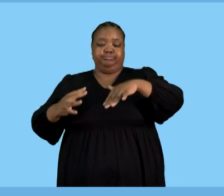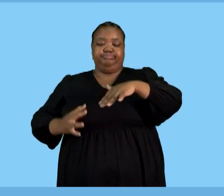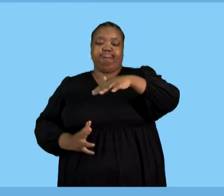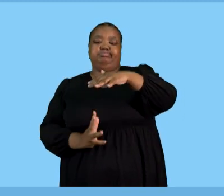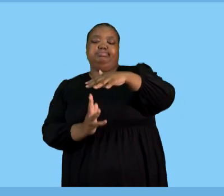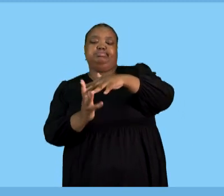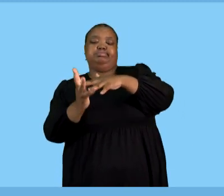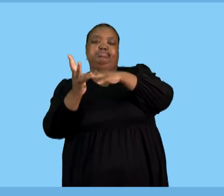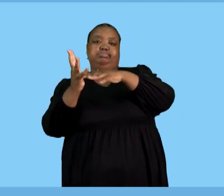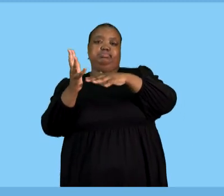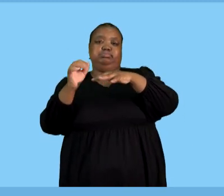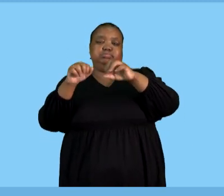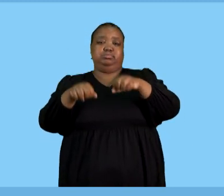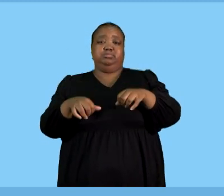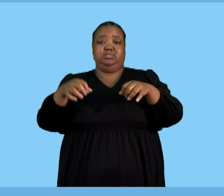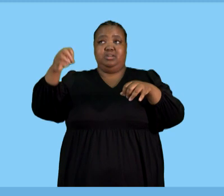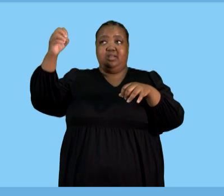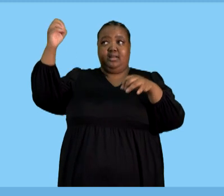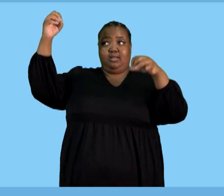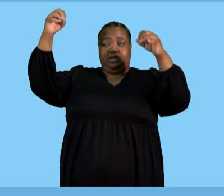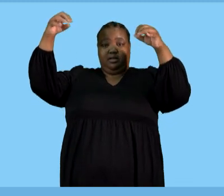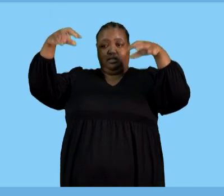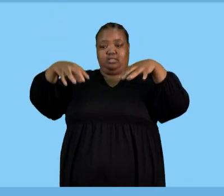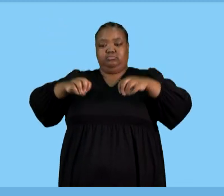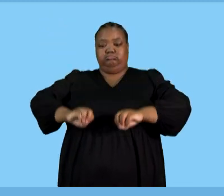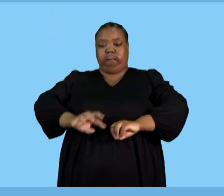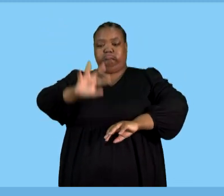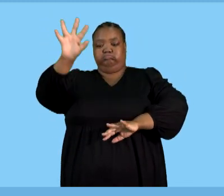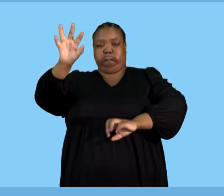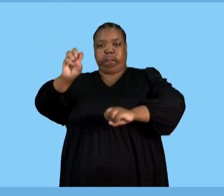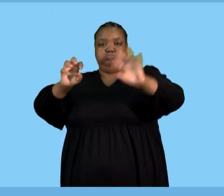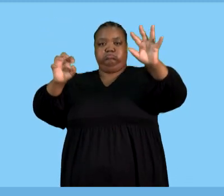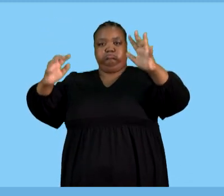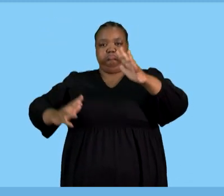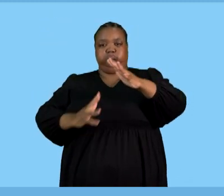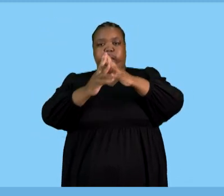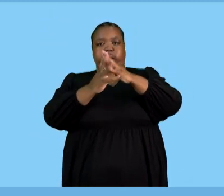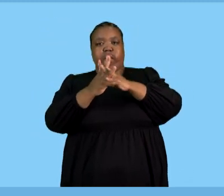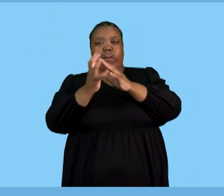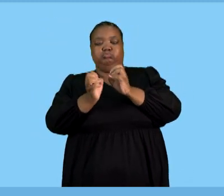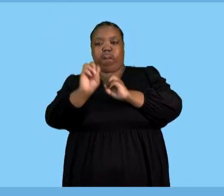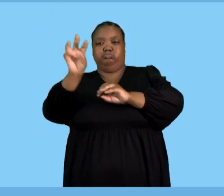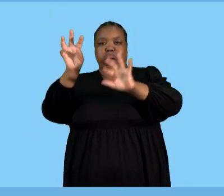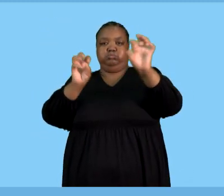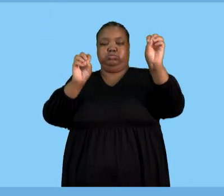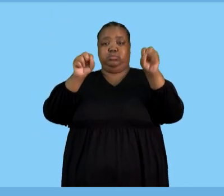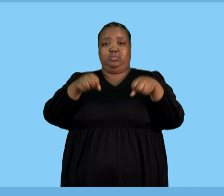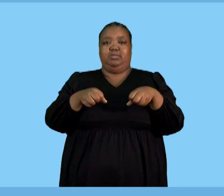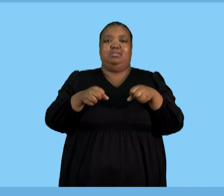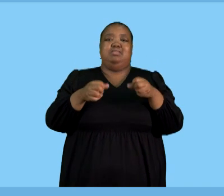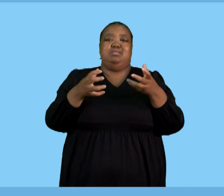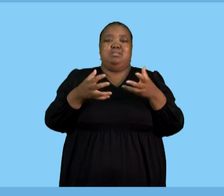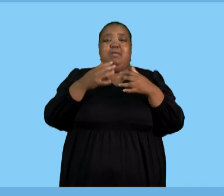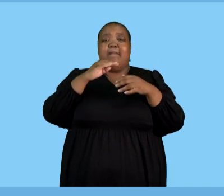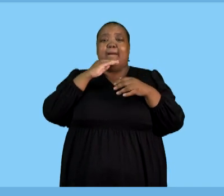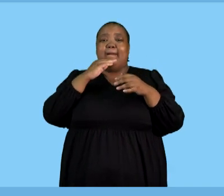the light rays, when they are being reflected off the surface, they're going to be scattered all around the space, and because of that,